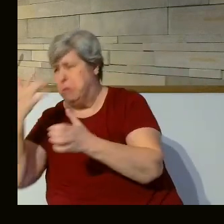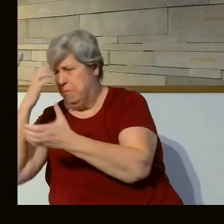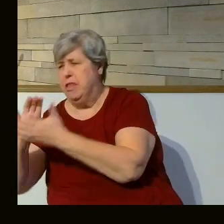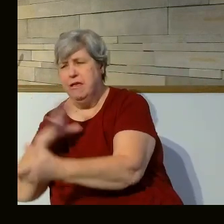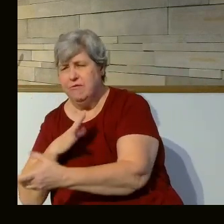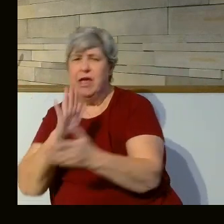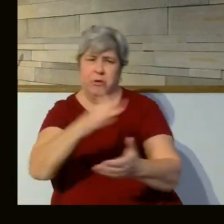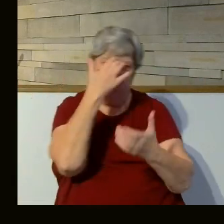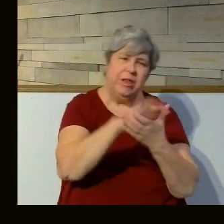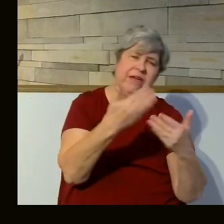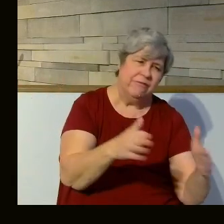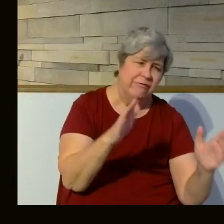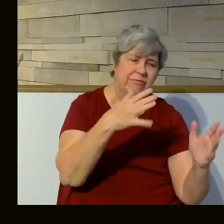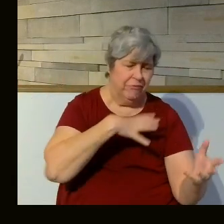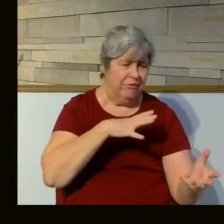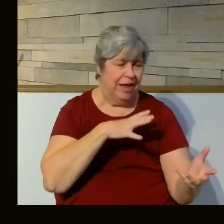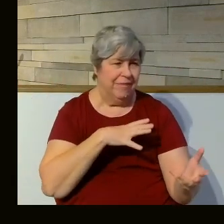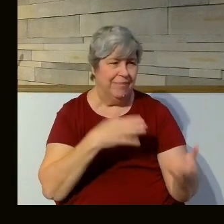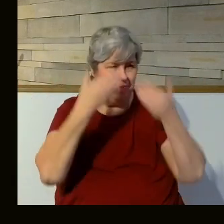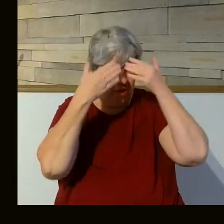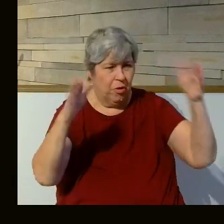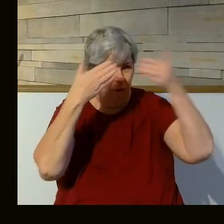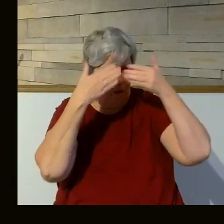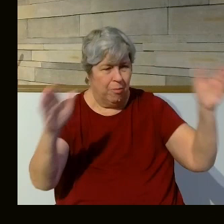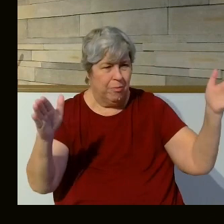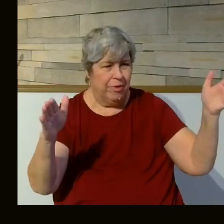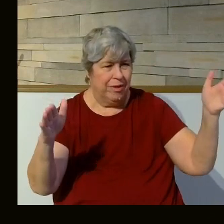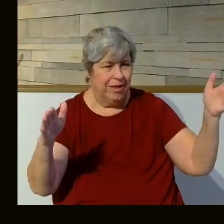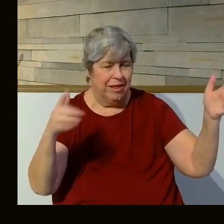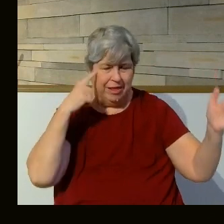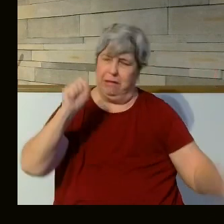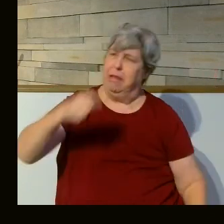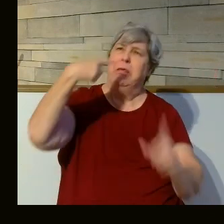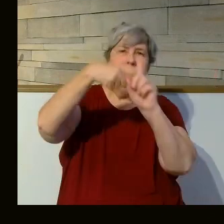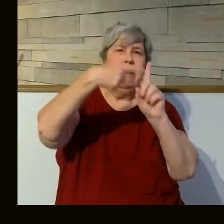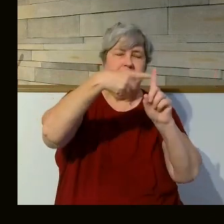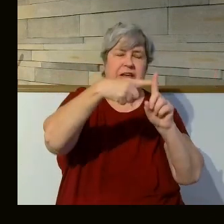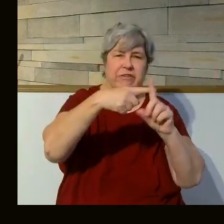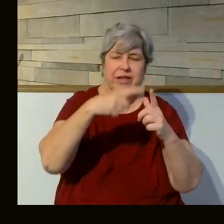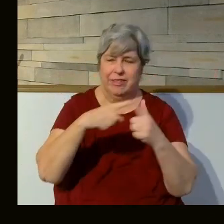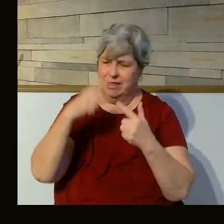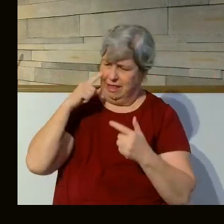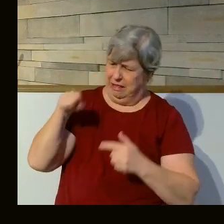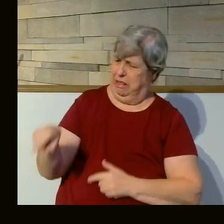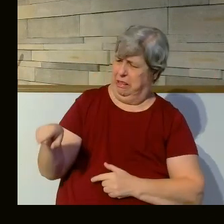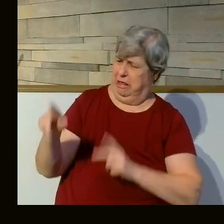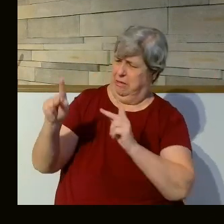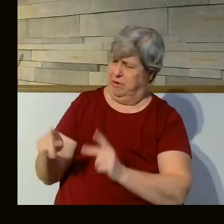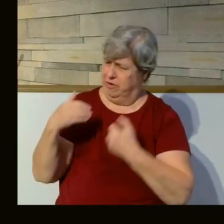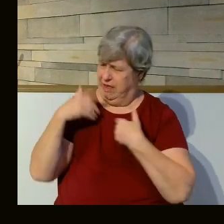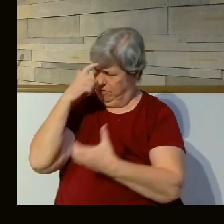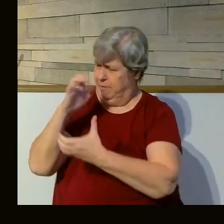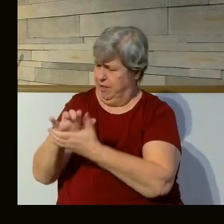around us. That those who are into these as virtues, They also think about somebody who has a belief